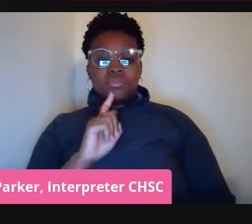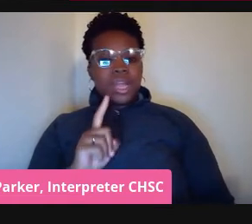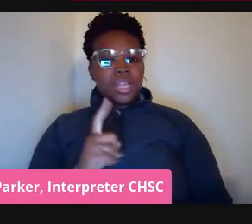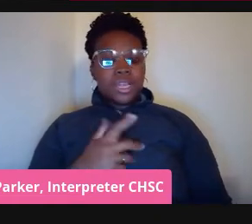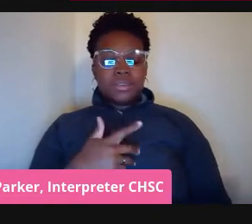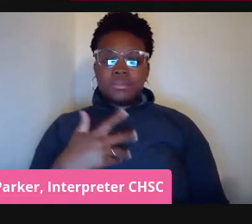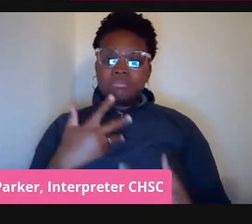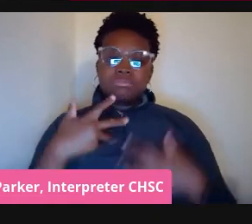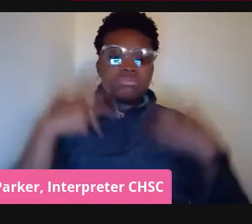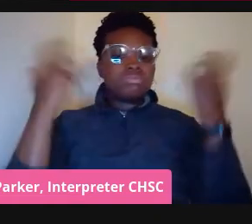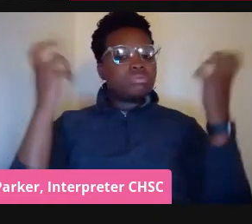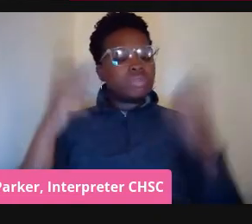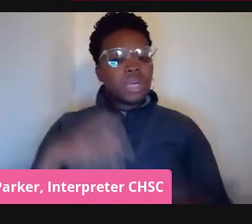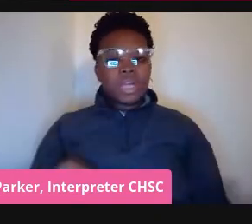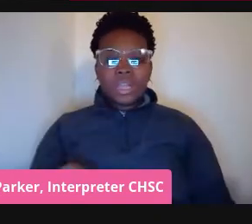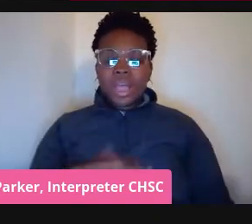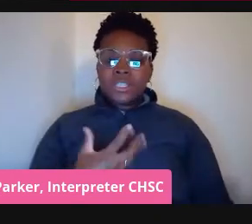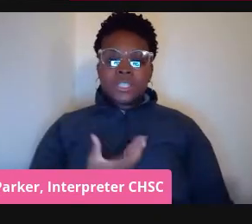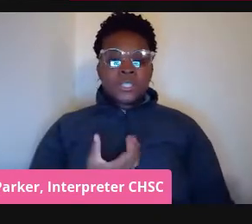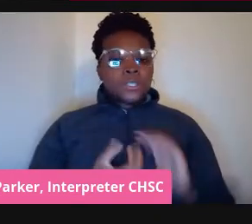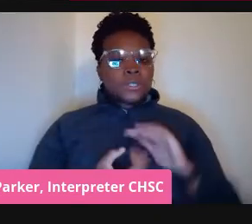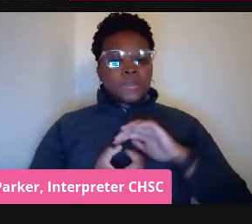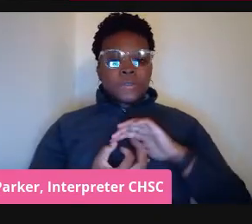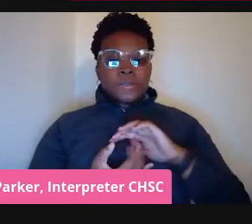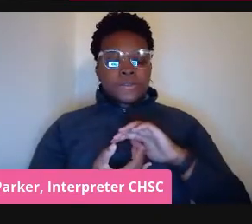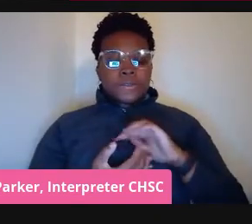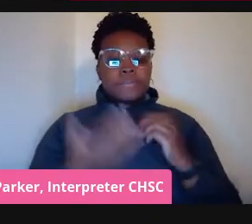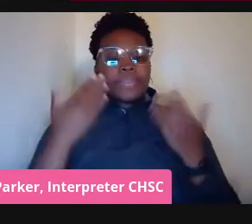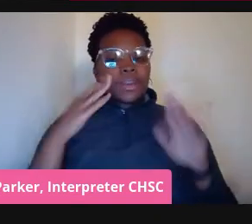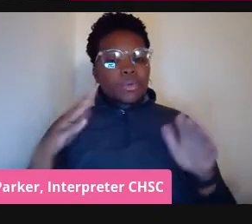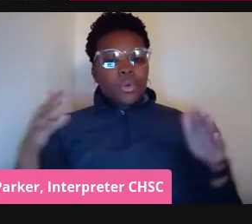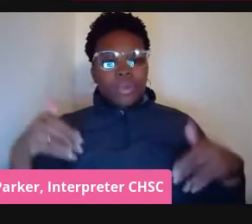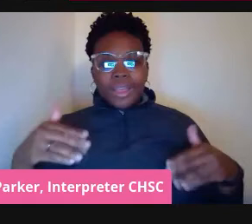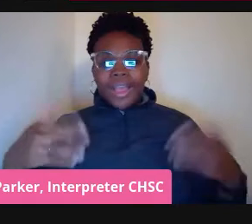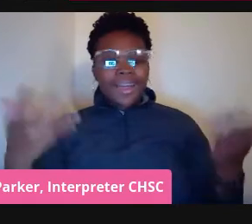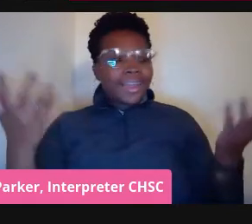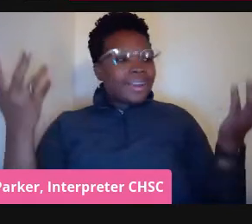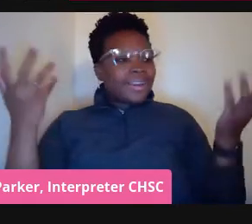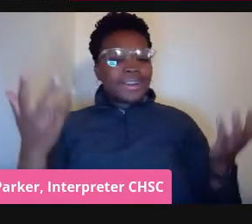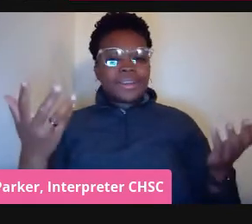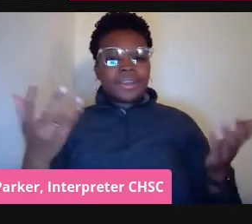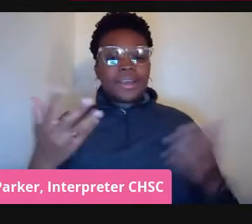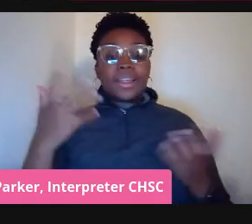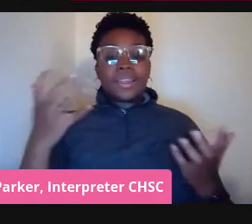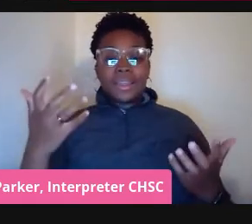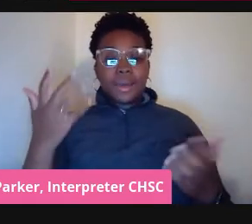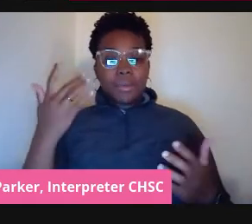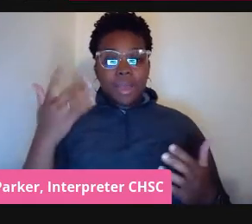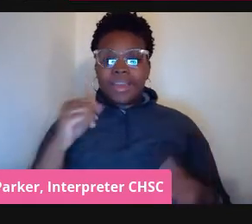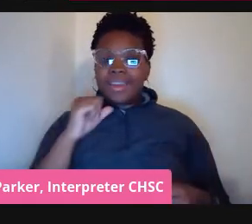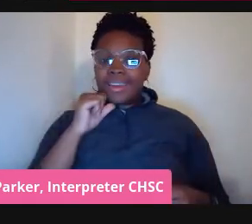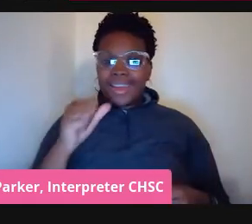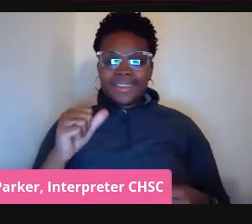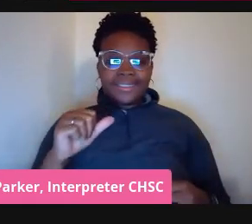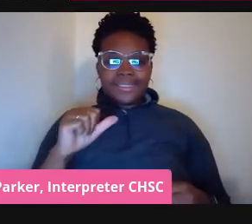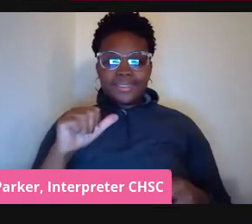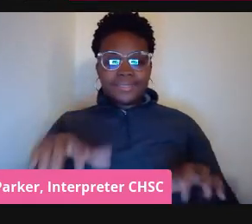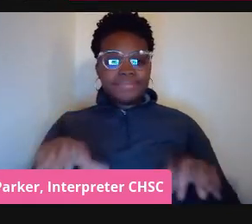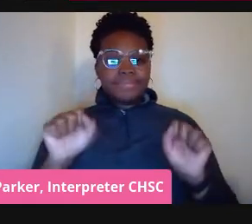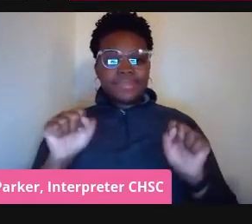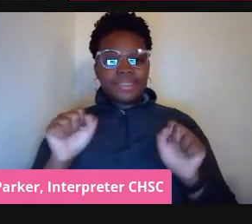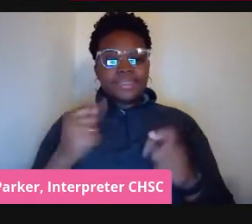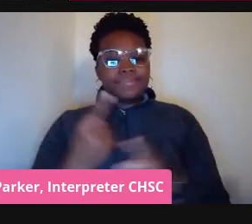because you say things like they don't know yet if cis or connector or whatever. And a lot of that is because there hasn't been the research, the